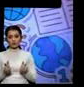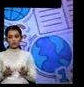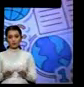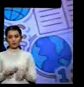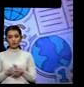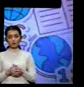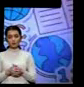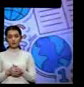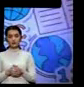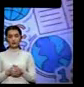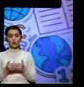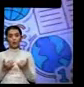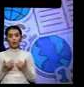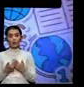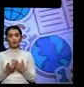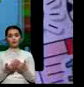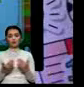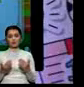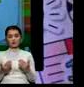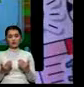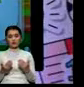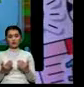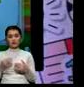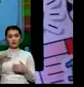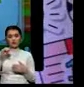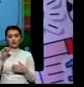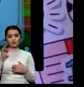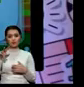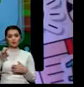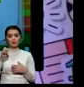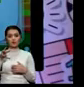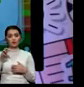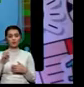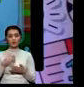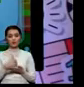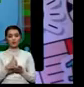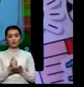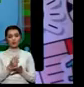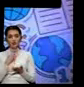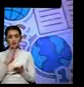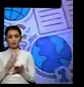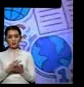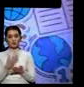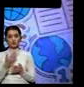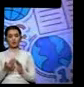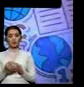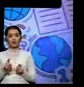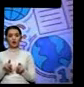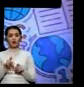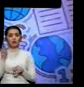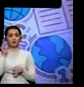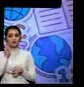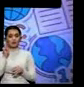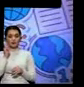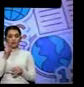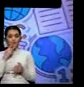oling. Bugun biz sizlar bilan tenglamalar yechishni mustahkamlab olamiz. Siz o'tilayotgan